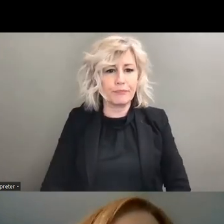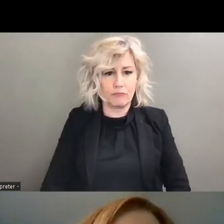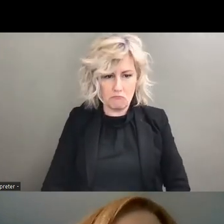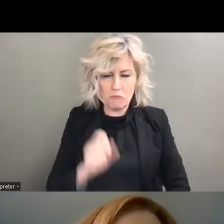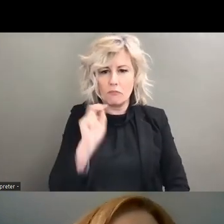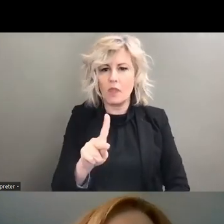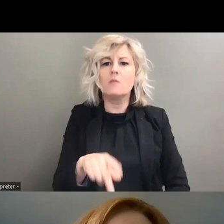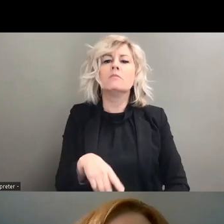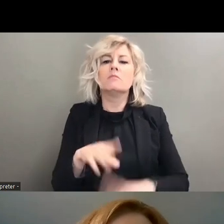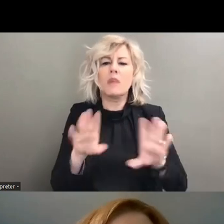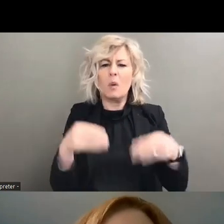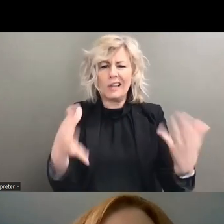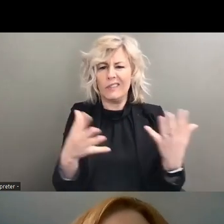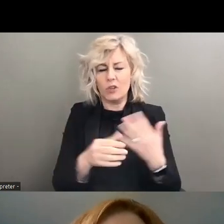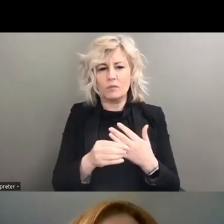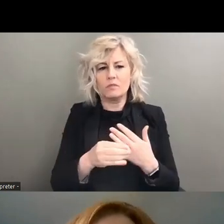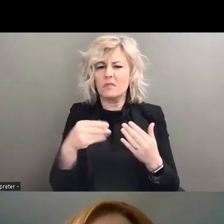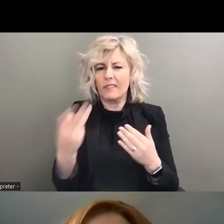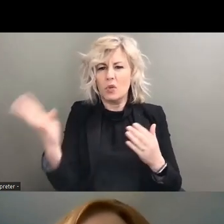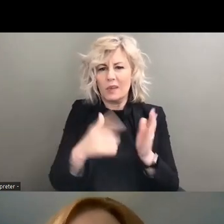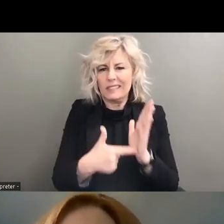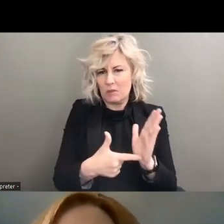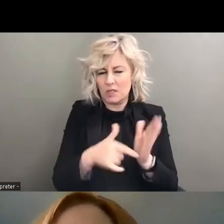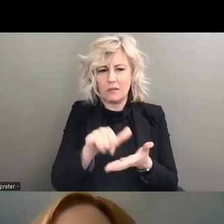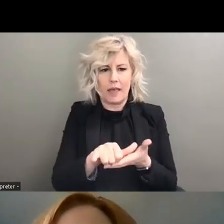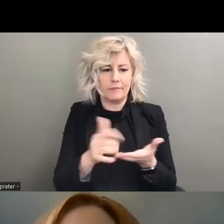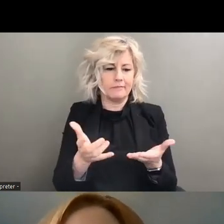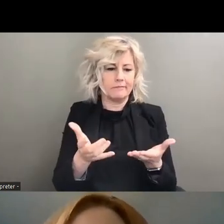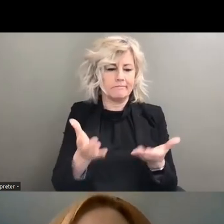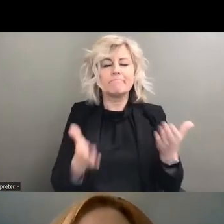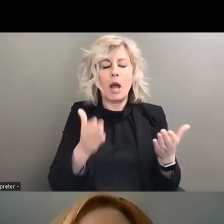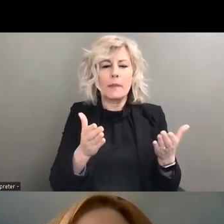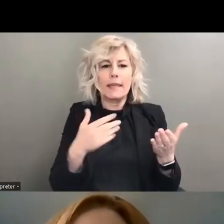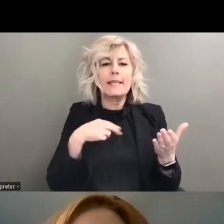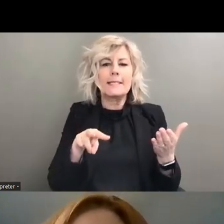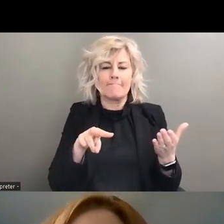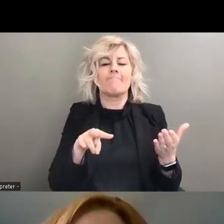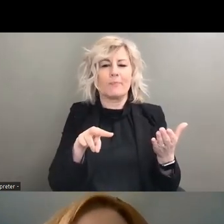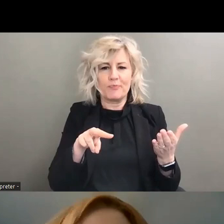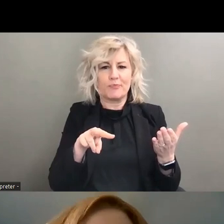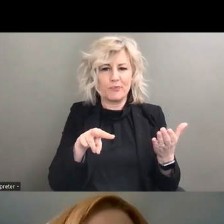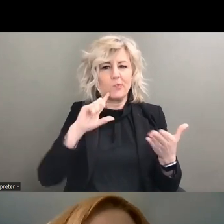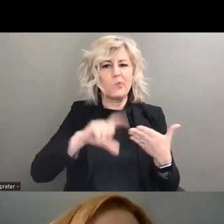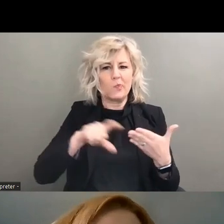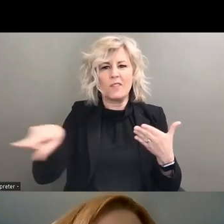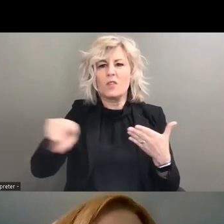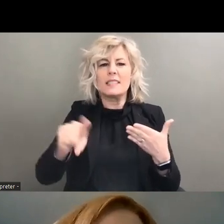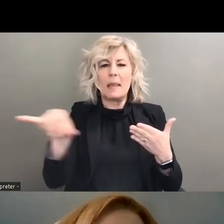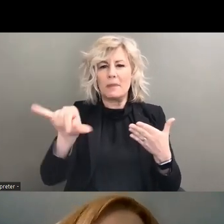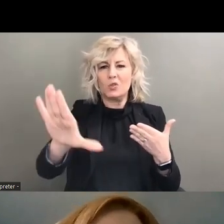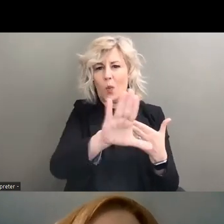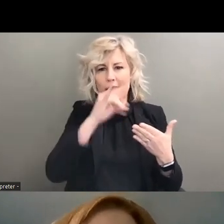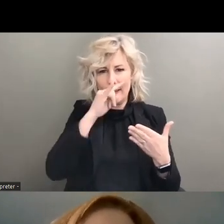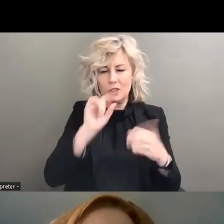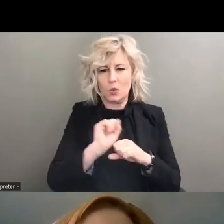Okay, I wanted to give you guys just a couple of examples that are will probably ring true for the kids you were working with.